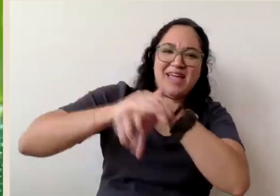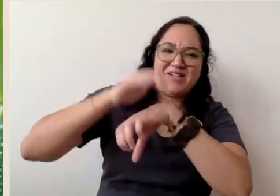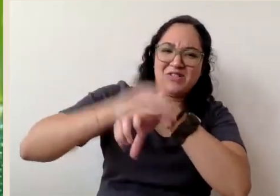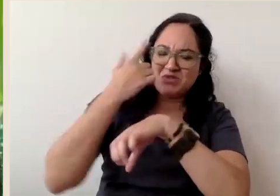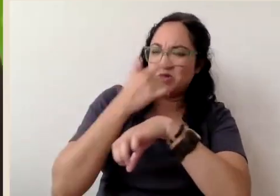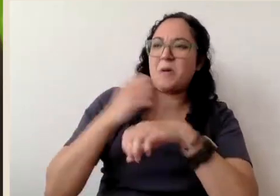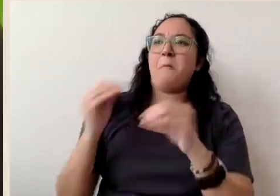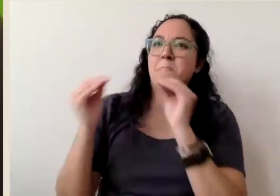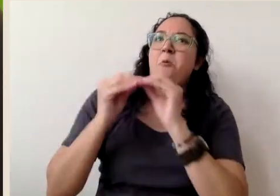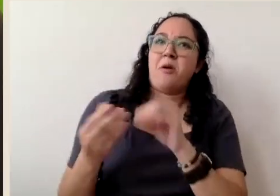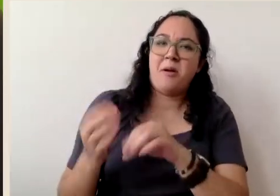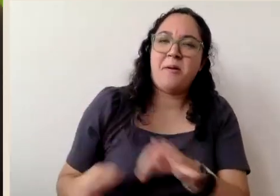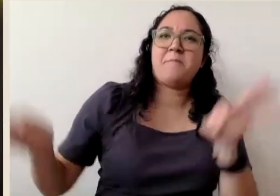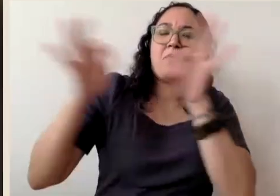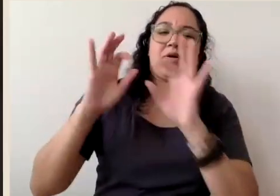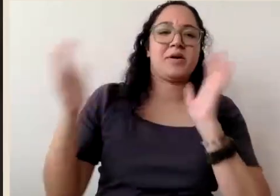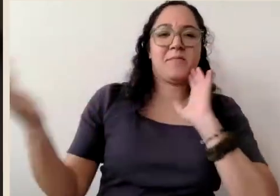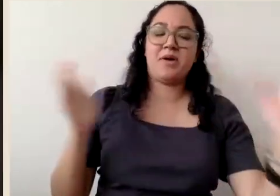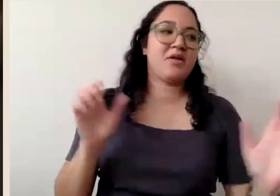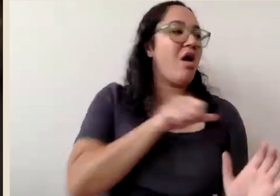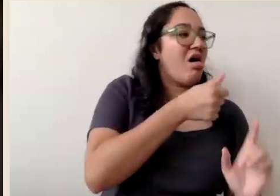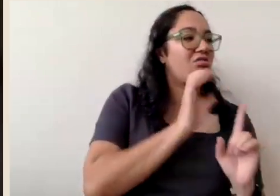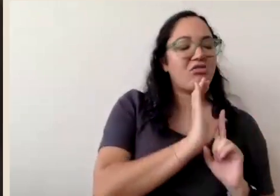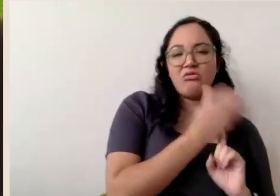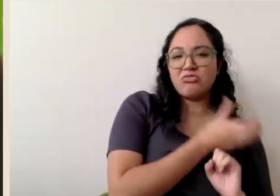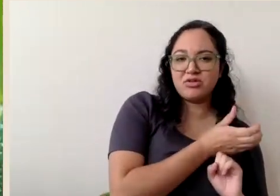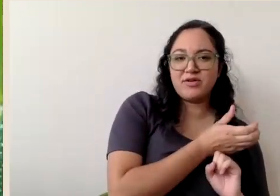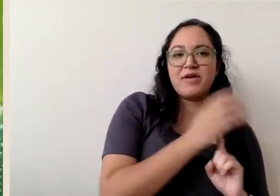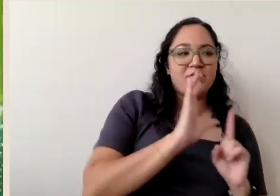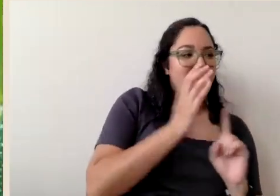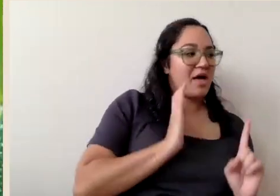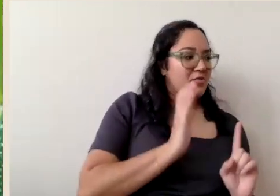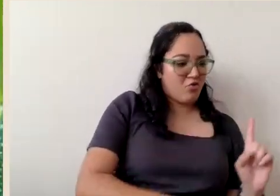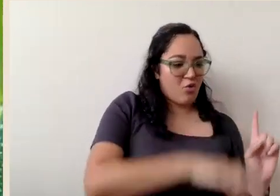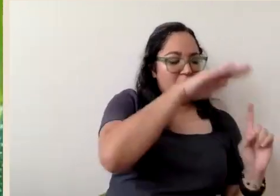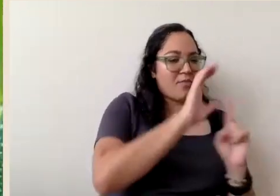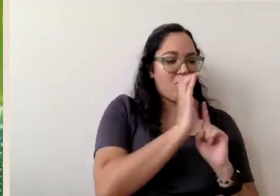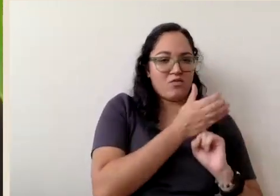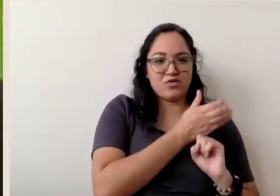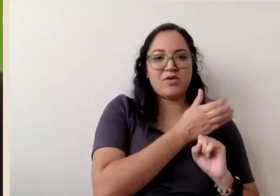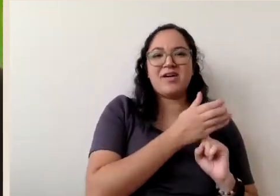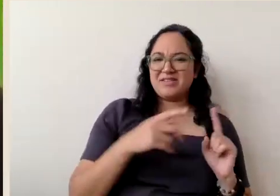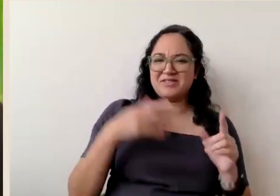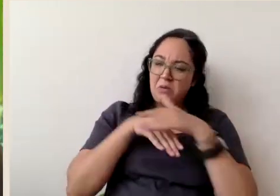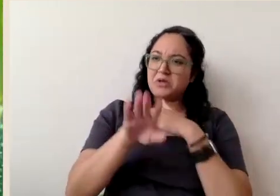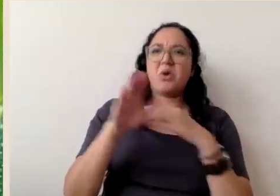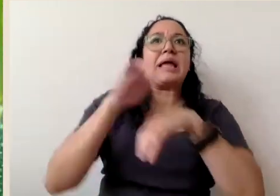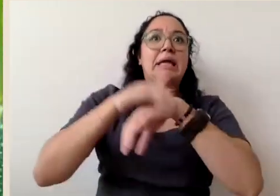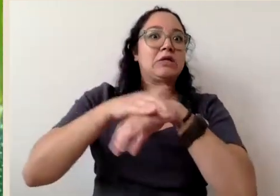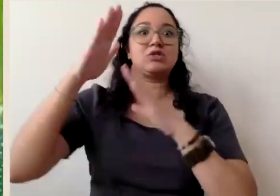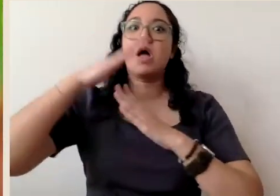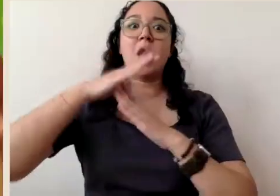more important than learning and valuing the culture that students come from. And they're coming in with that type of